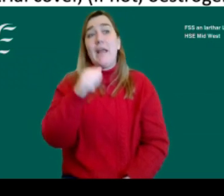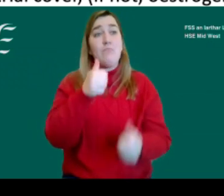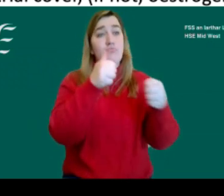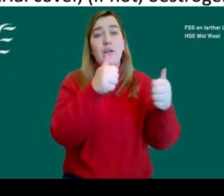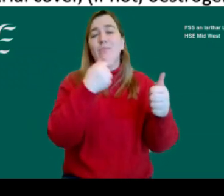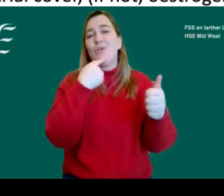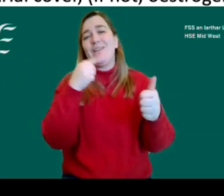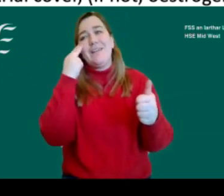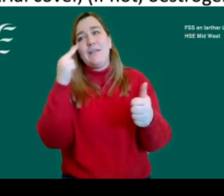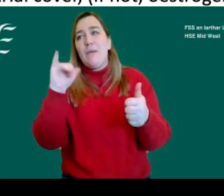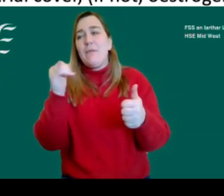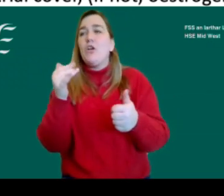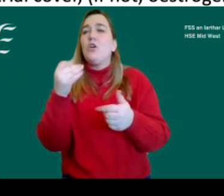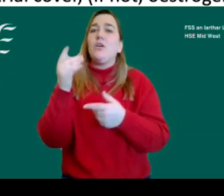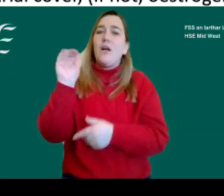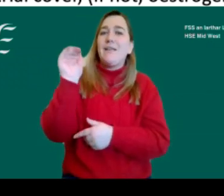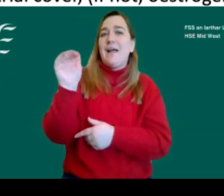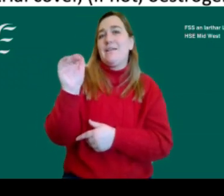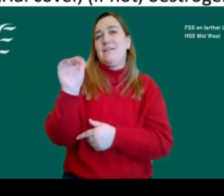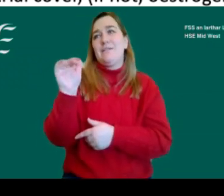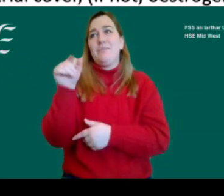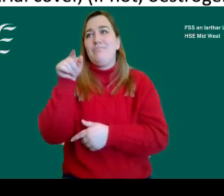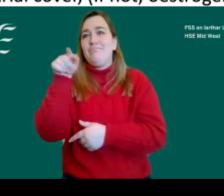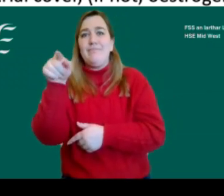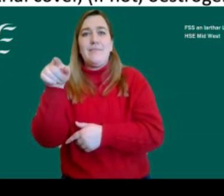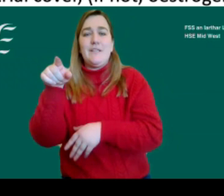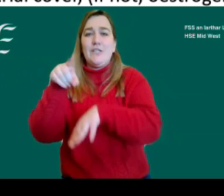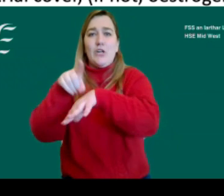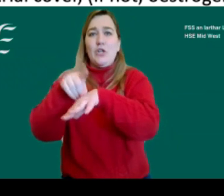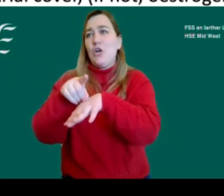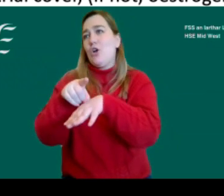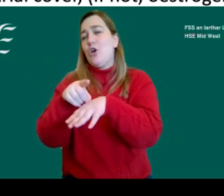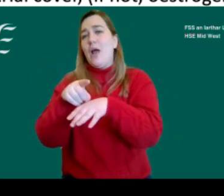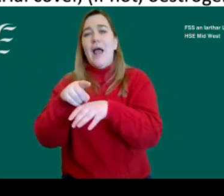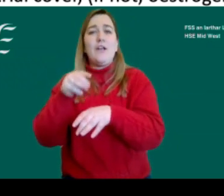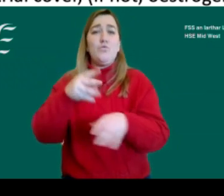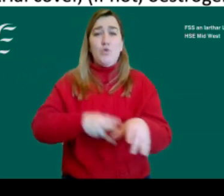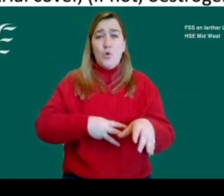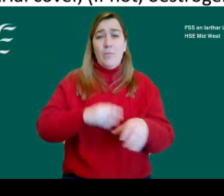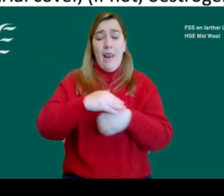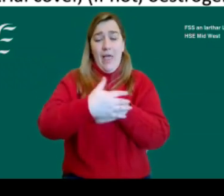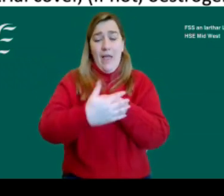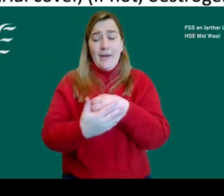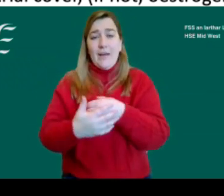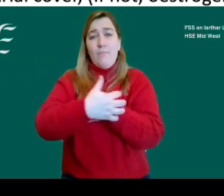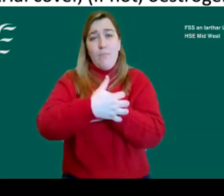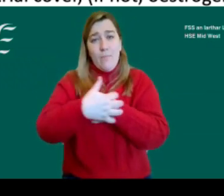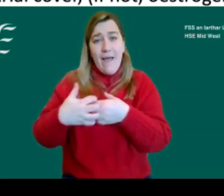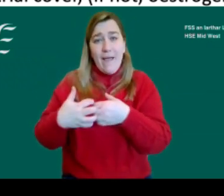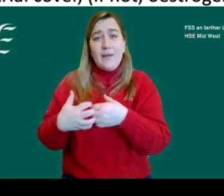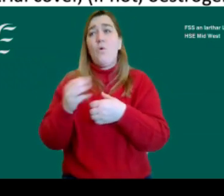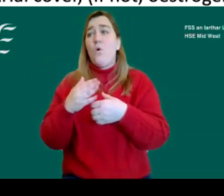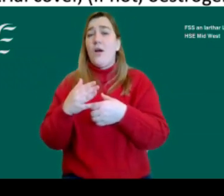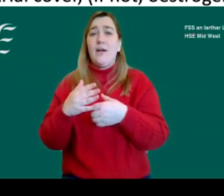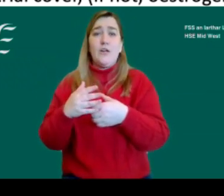burn back some of the womb lining if it's giving us trouble. And with endometriosis, we know that awful condition where you get very